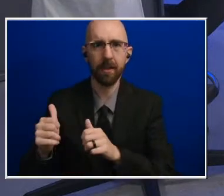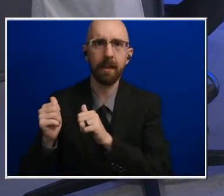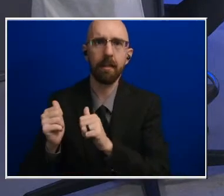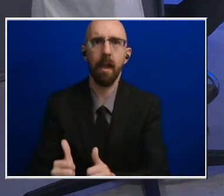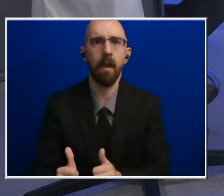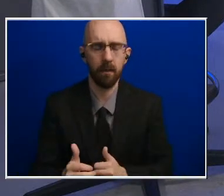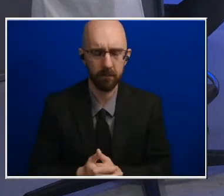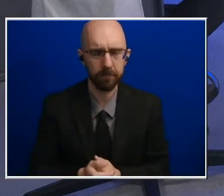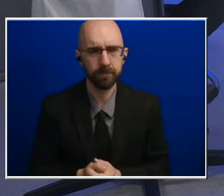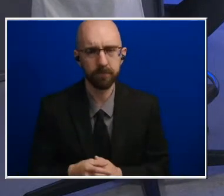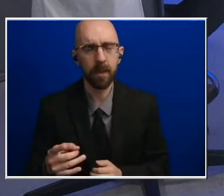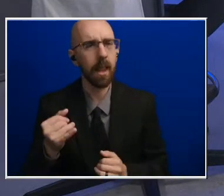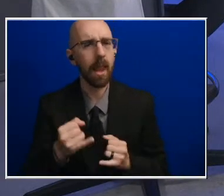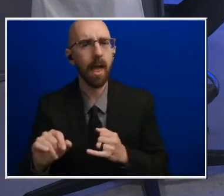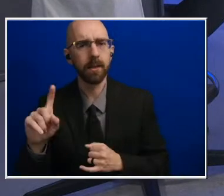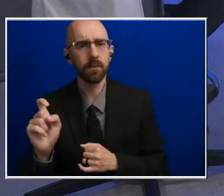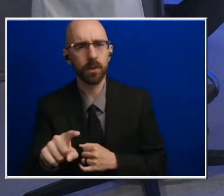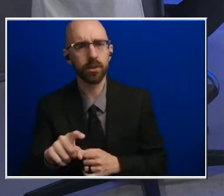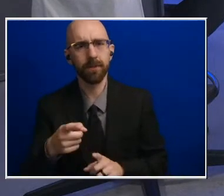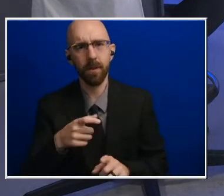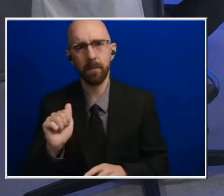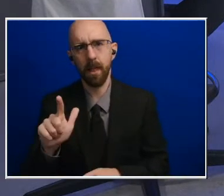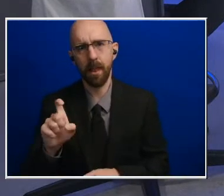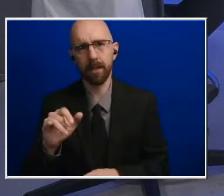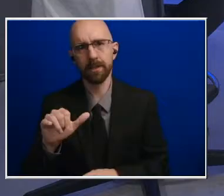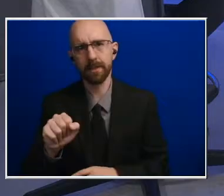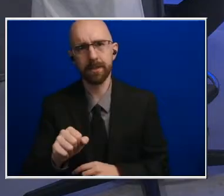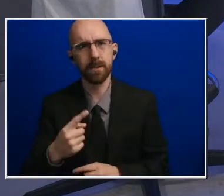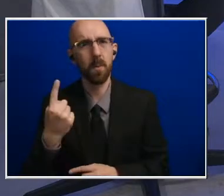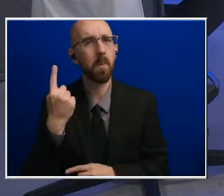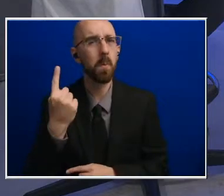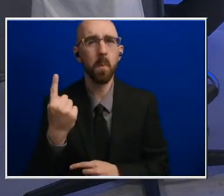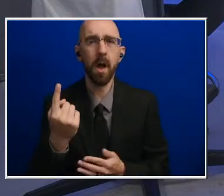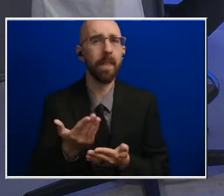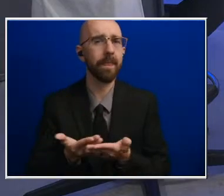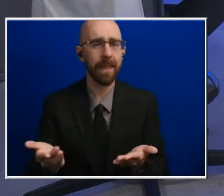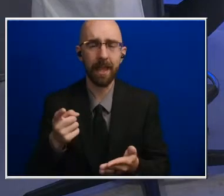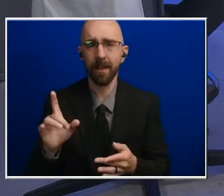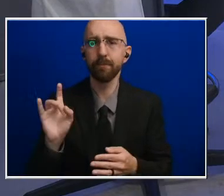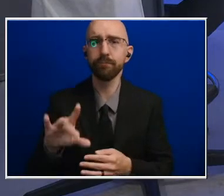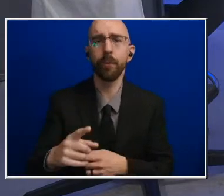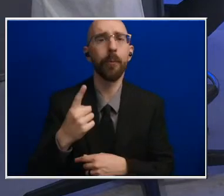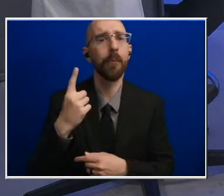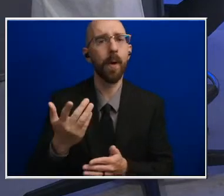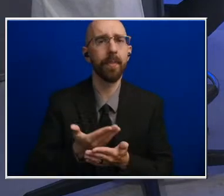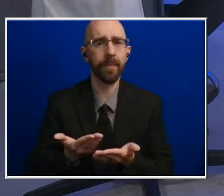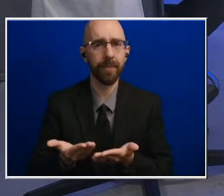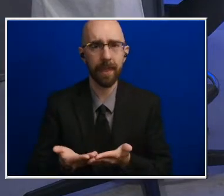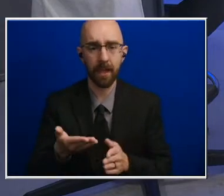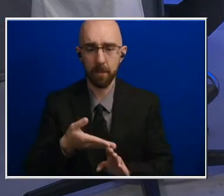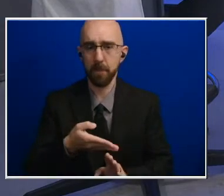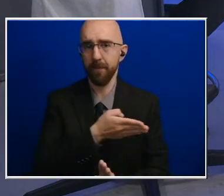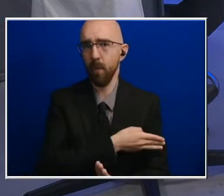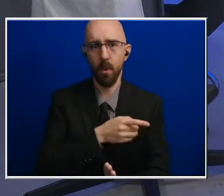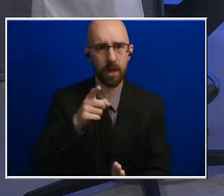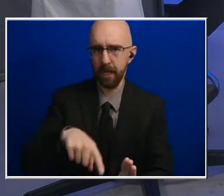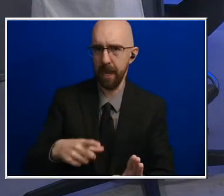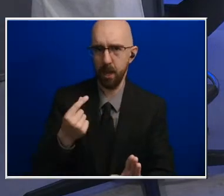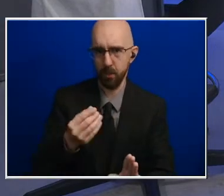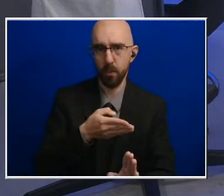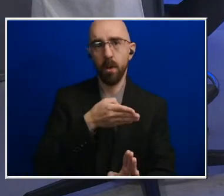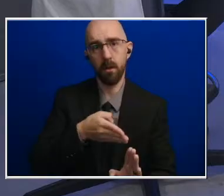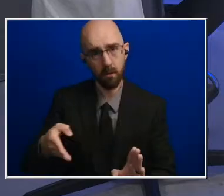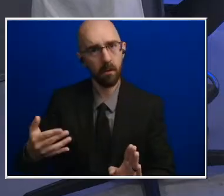for you from Alexis. What's the one thing, if you could say there's one thing that you couldn't do before that you can do now, like maybe